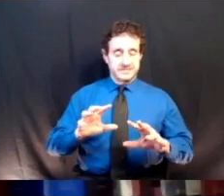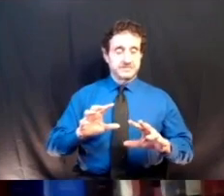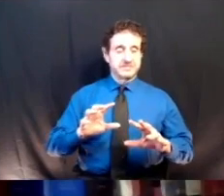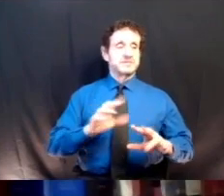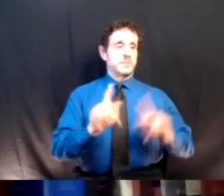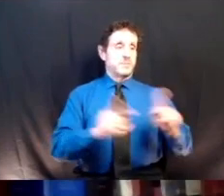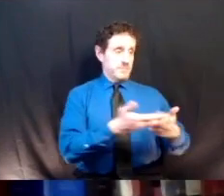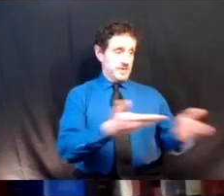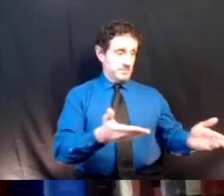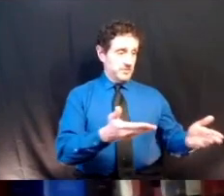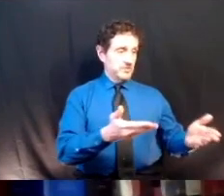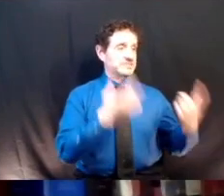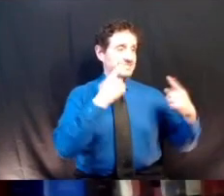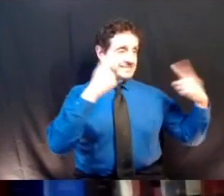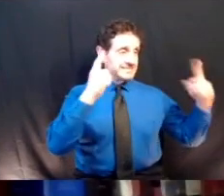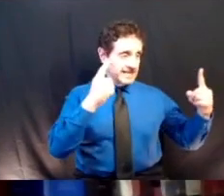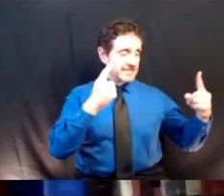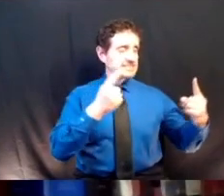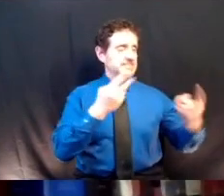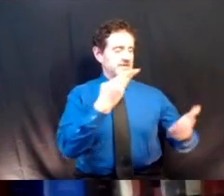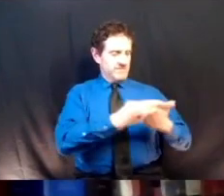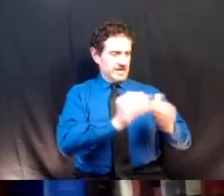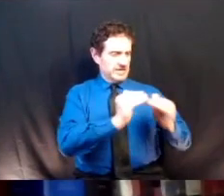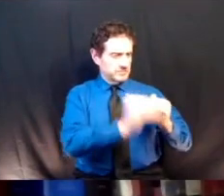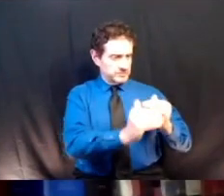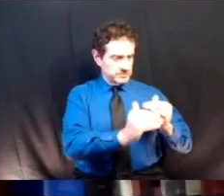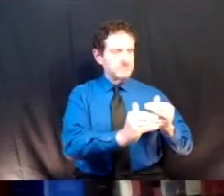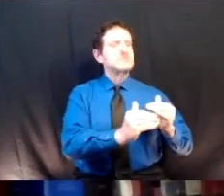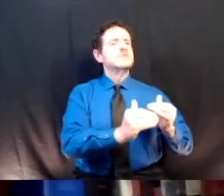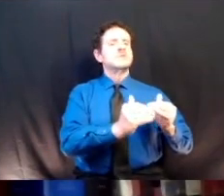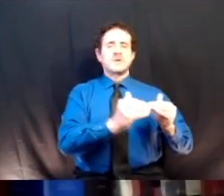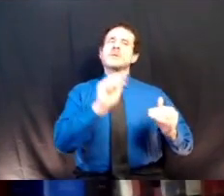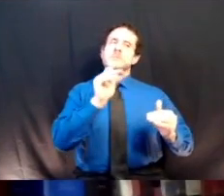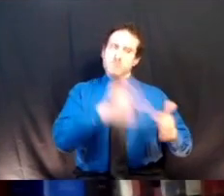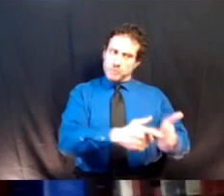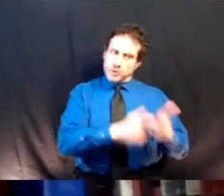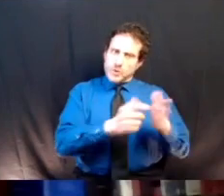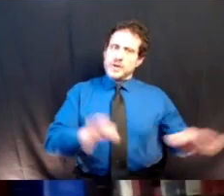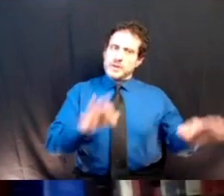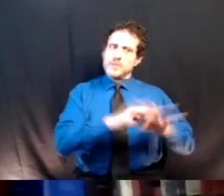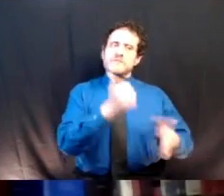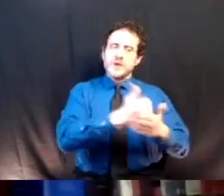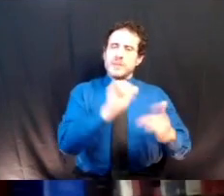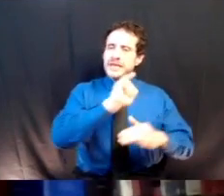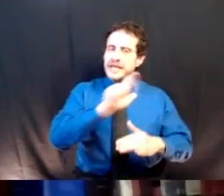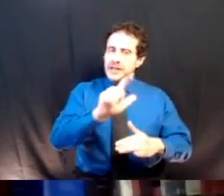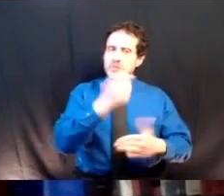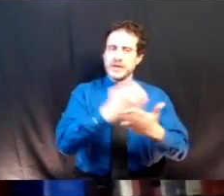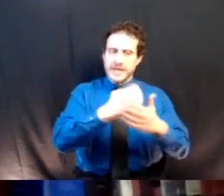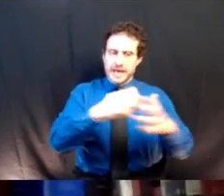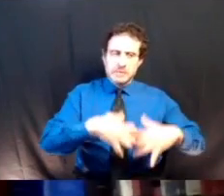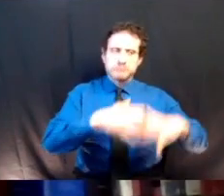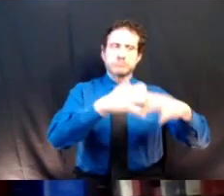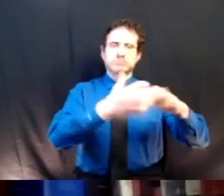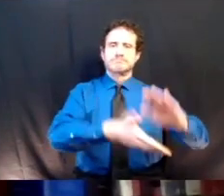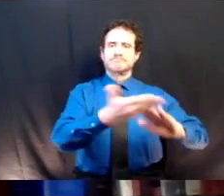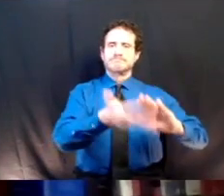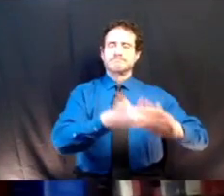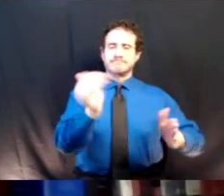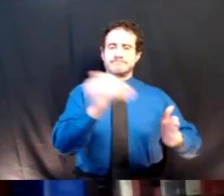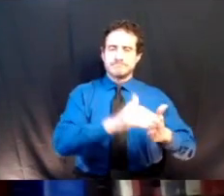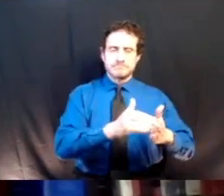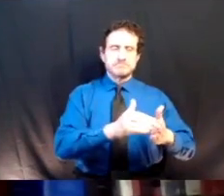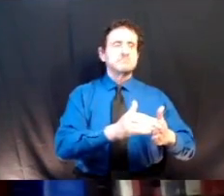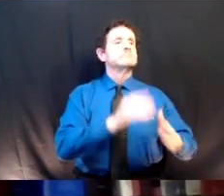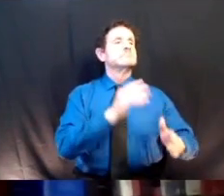Illinois' economy back on its feet. Illinois won't be restored until our workers and families have the opportunities